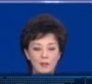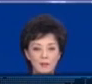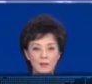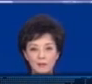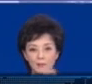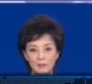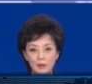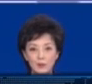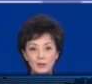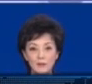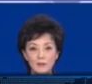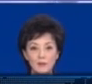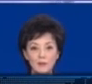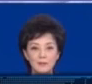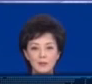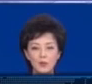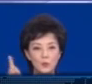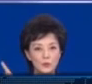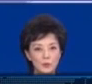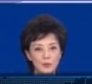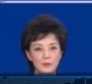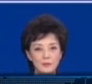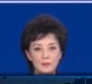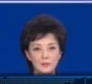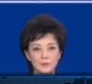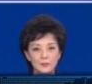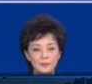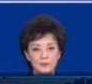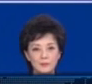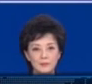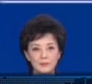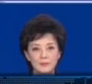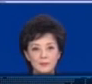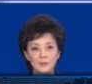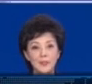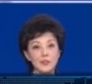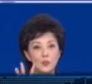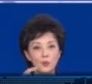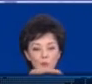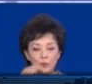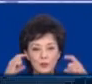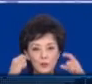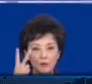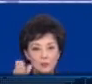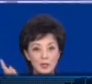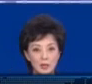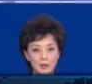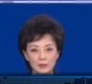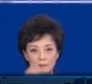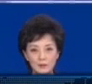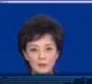the beginning, we have less than 20,000 suits, but now the daily amount is around